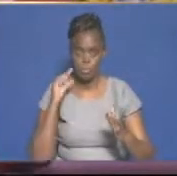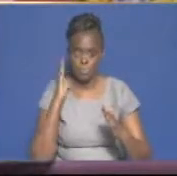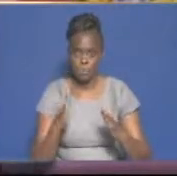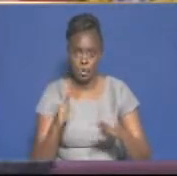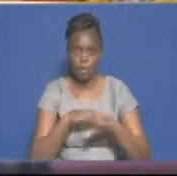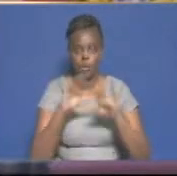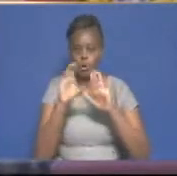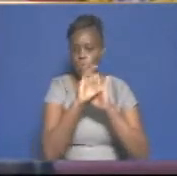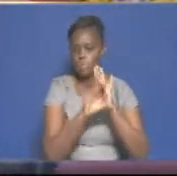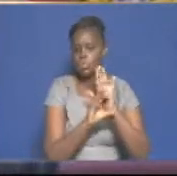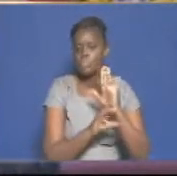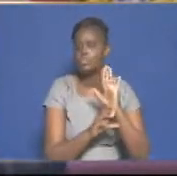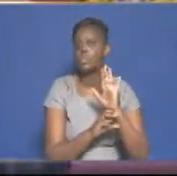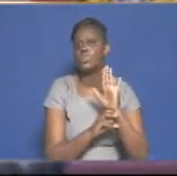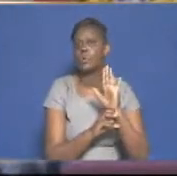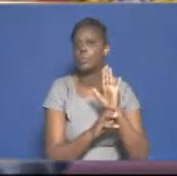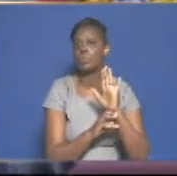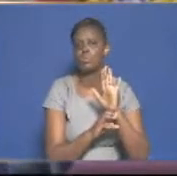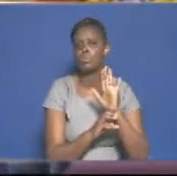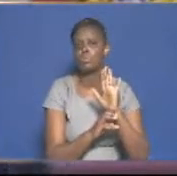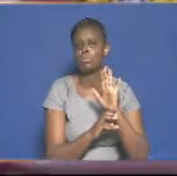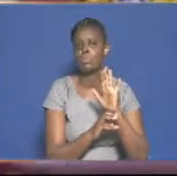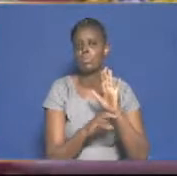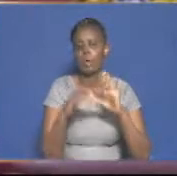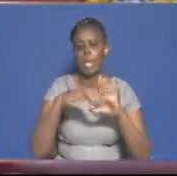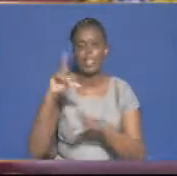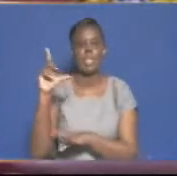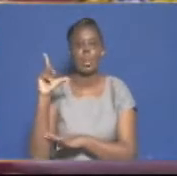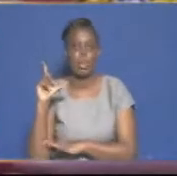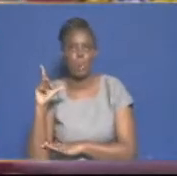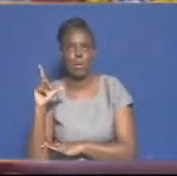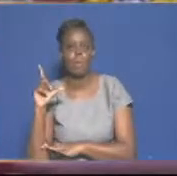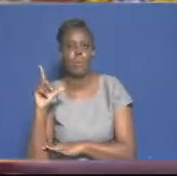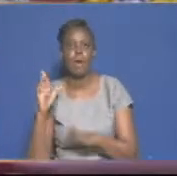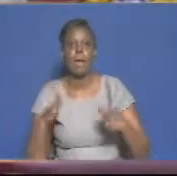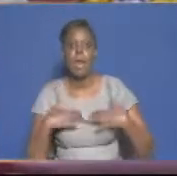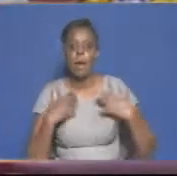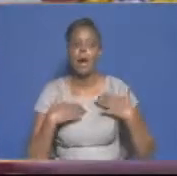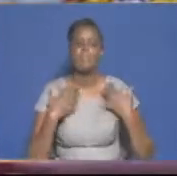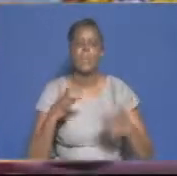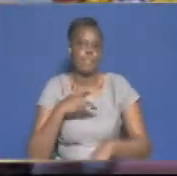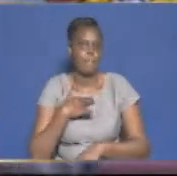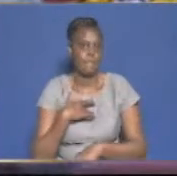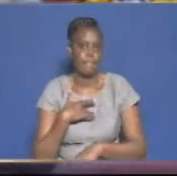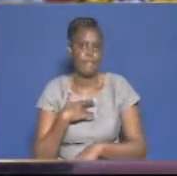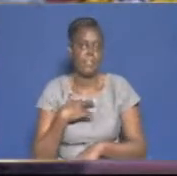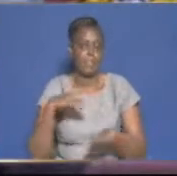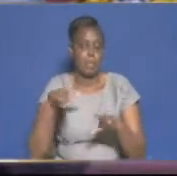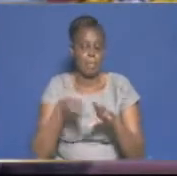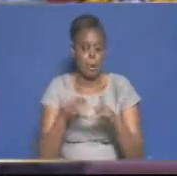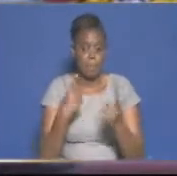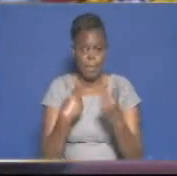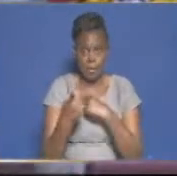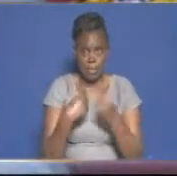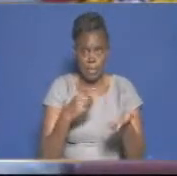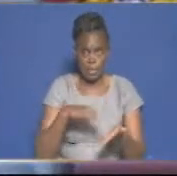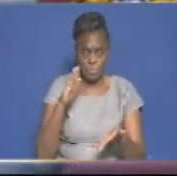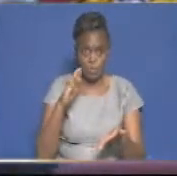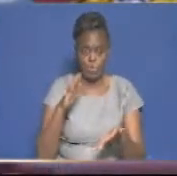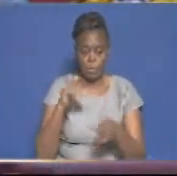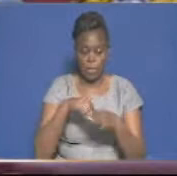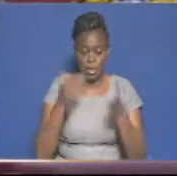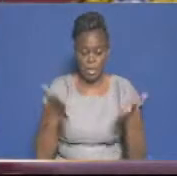constitutional bedrock of what we have in the law. And it makes me happy that as members are discussing this in the